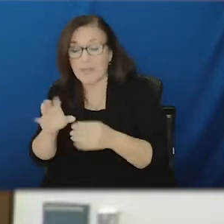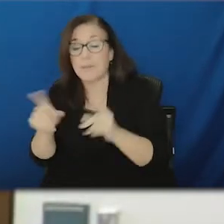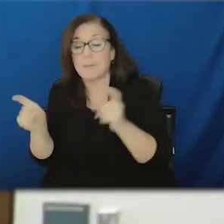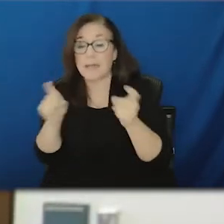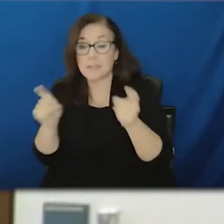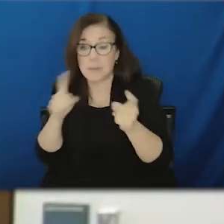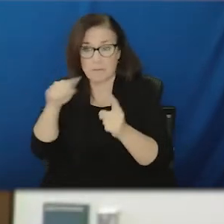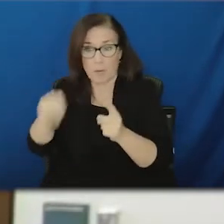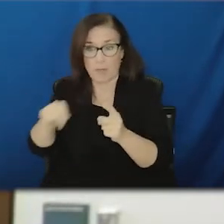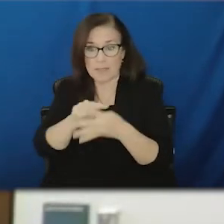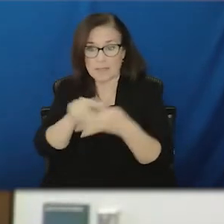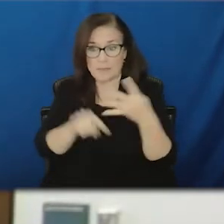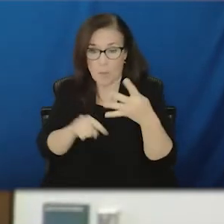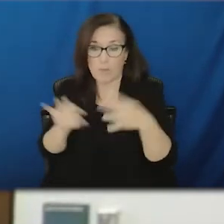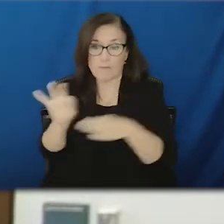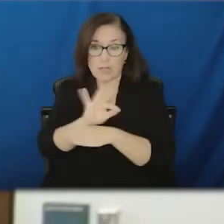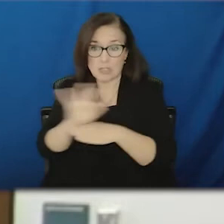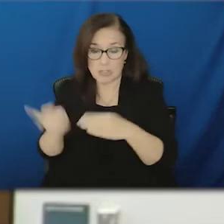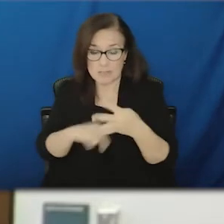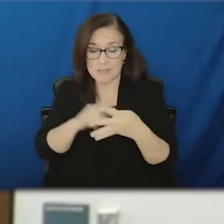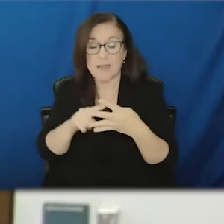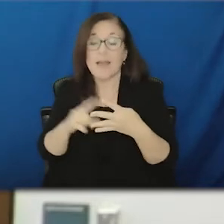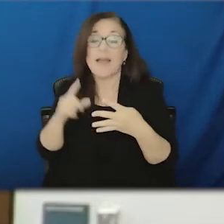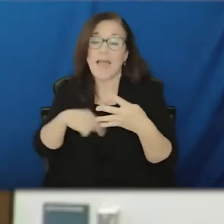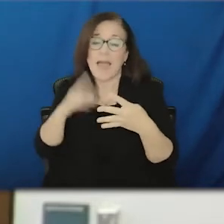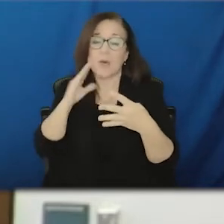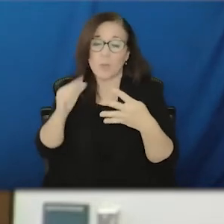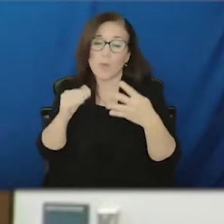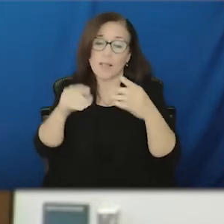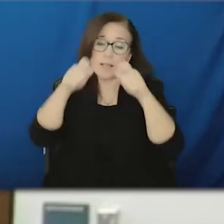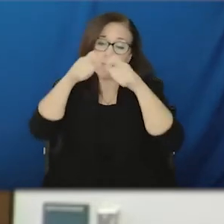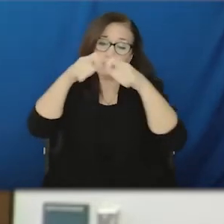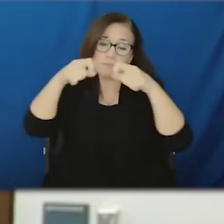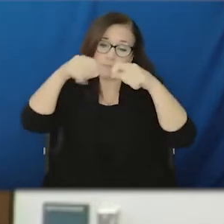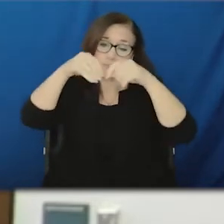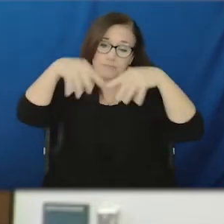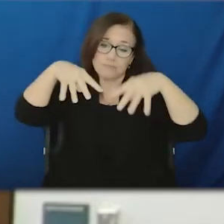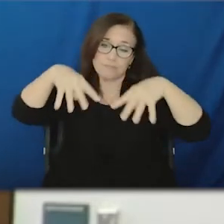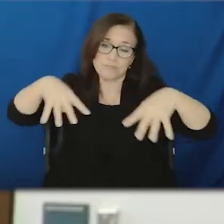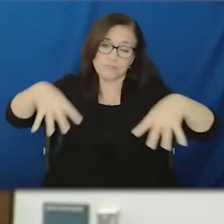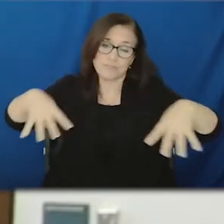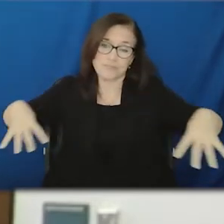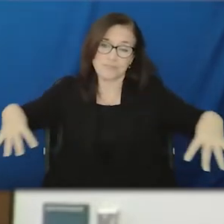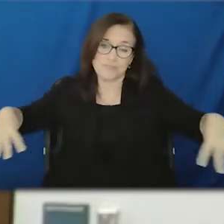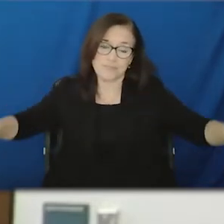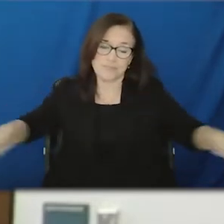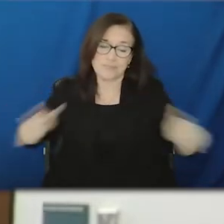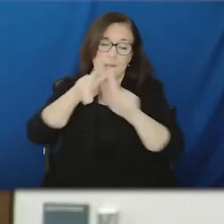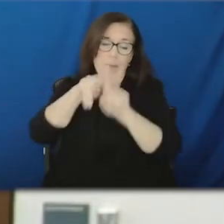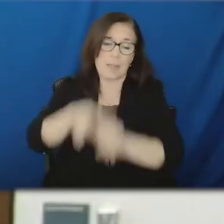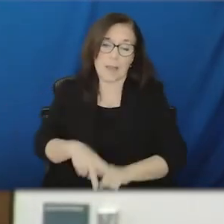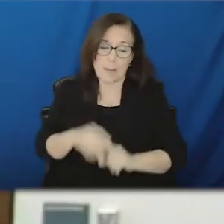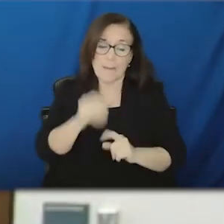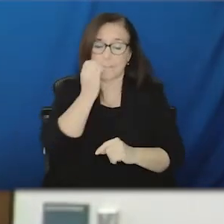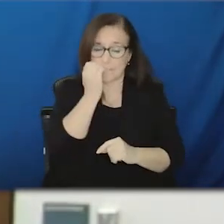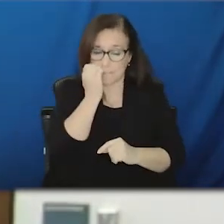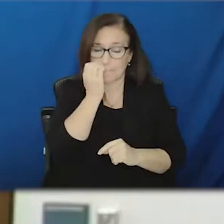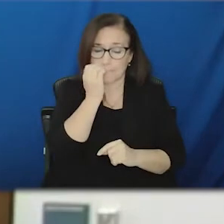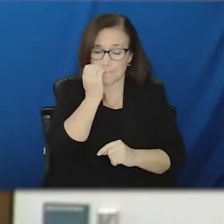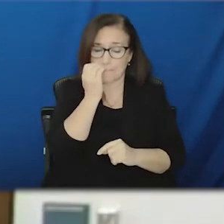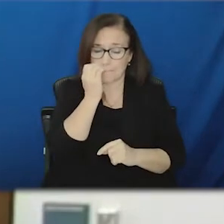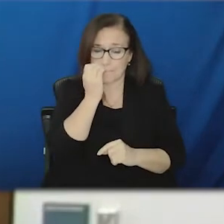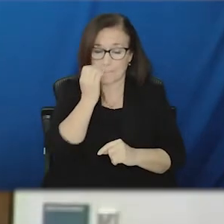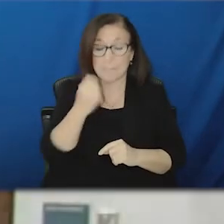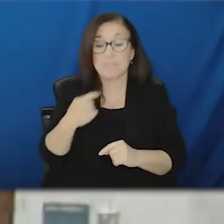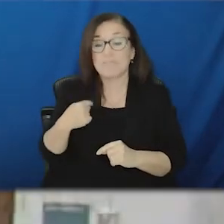move through our organization and that'll reflect. It'll take some time to do that across all job descriptions. I appreciate that, but I